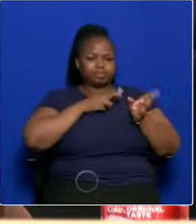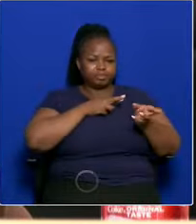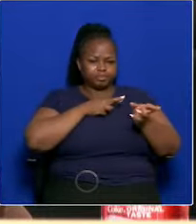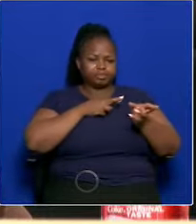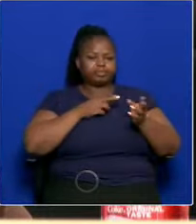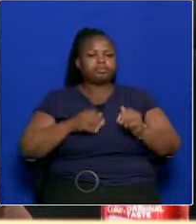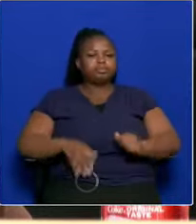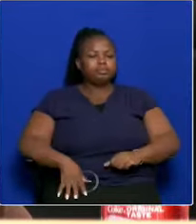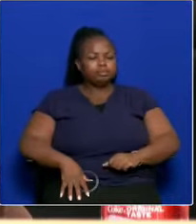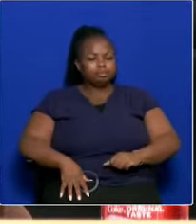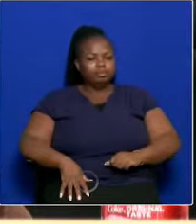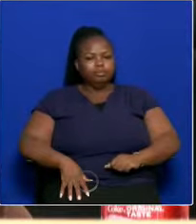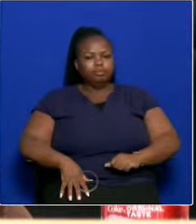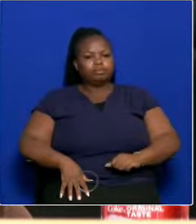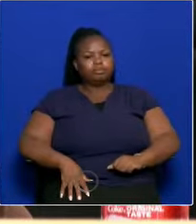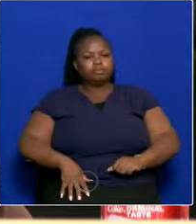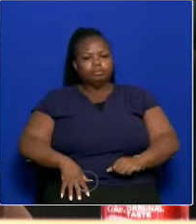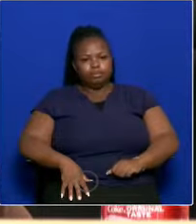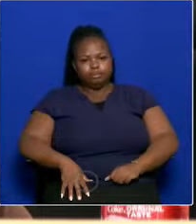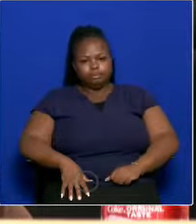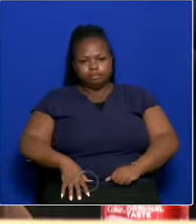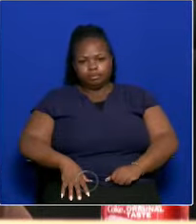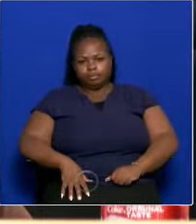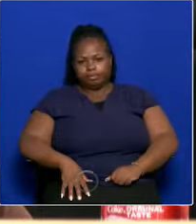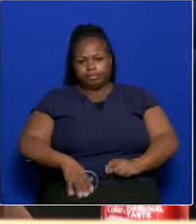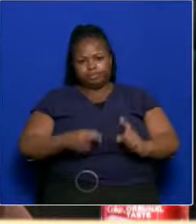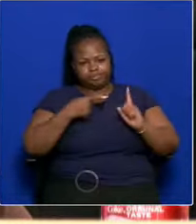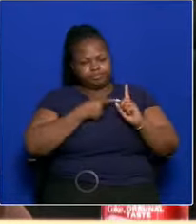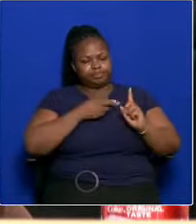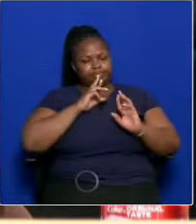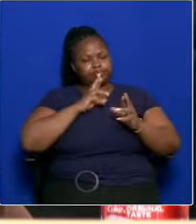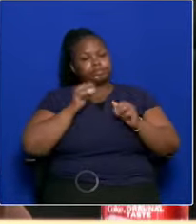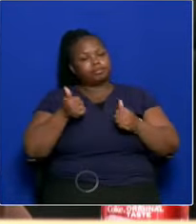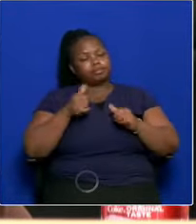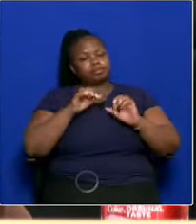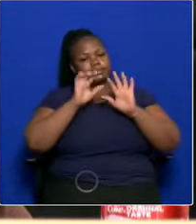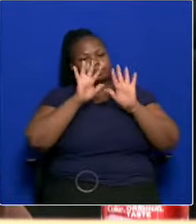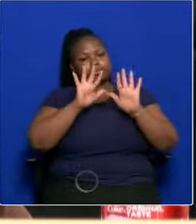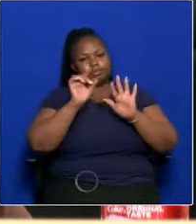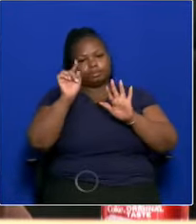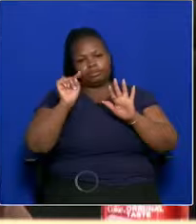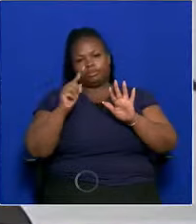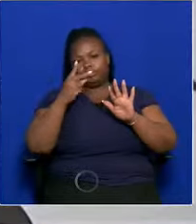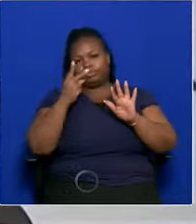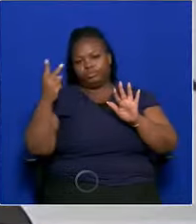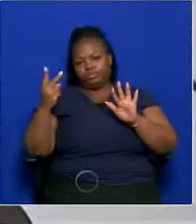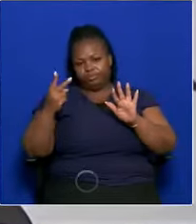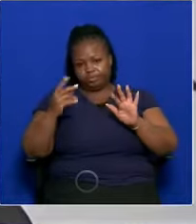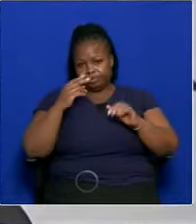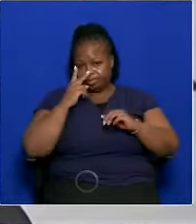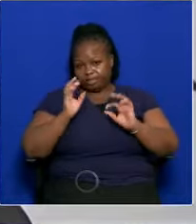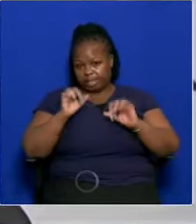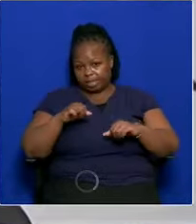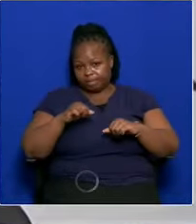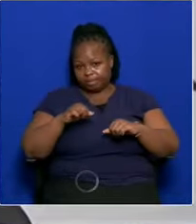That's the one at 10:22. Can you He's see that? sending to the